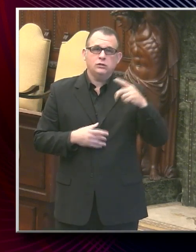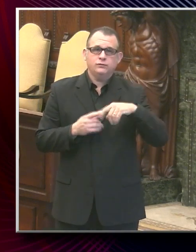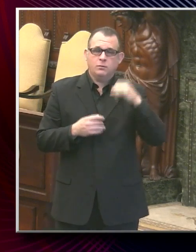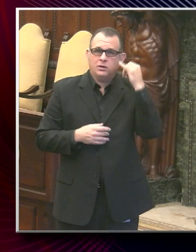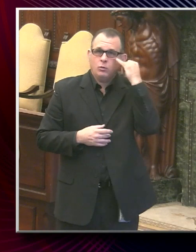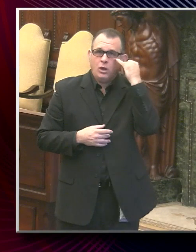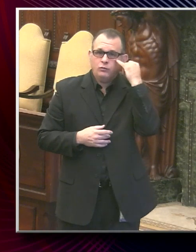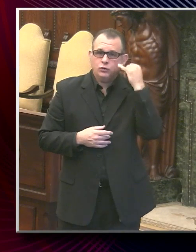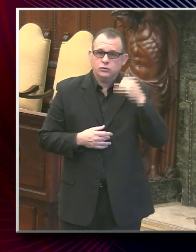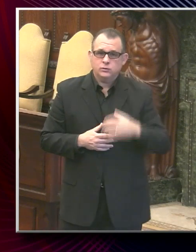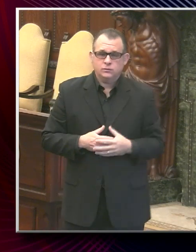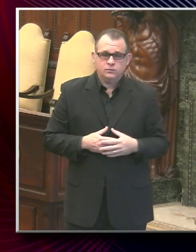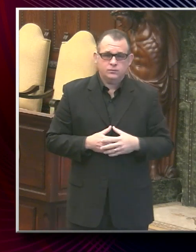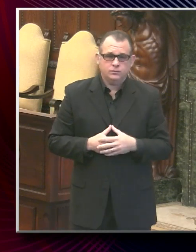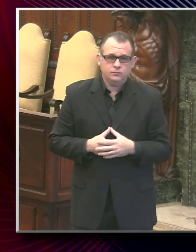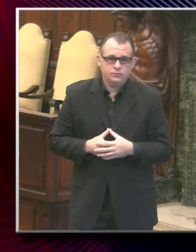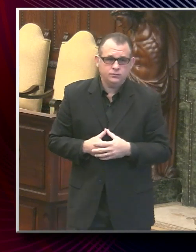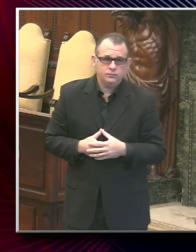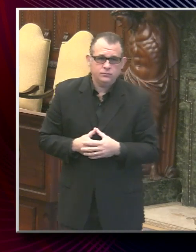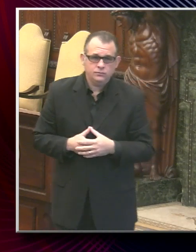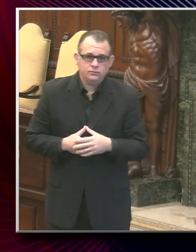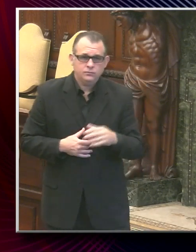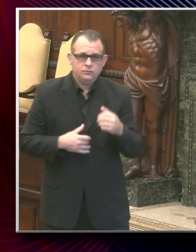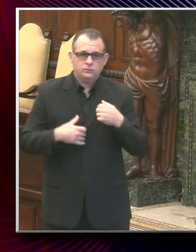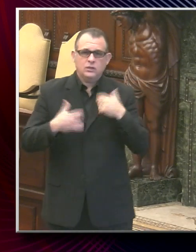Thanks very much. I'll hold for the second round as well.